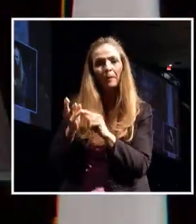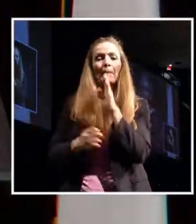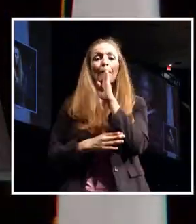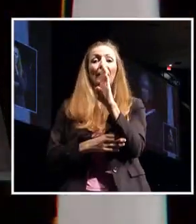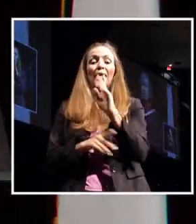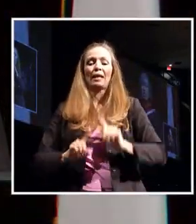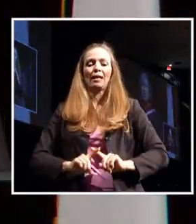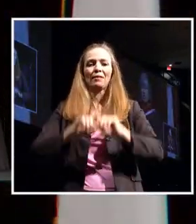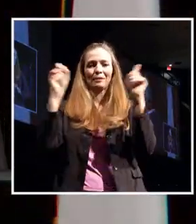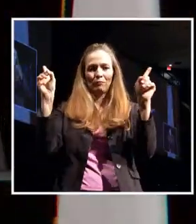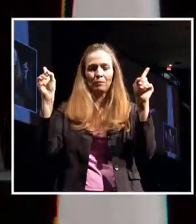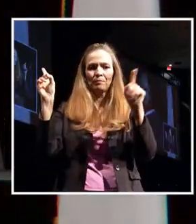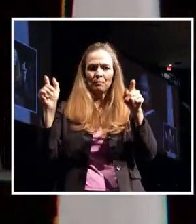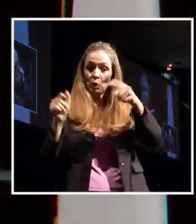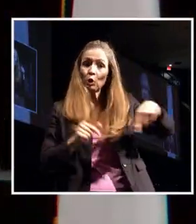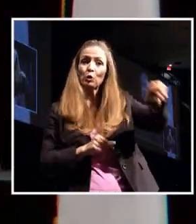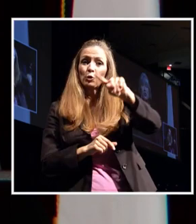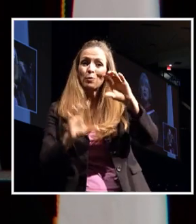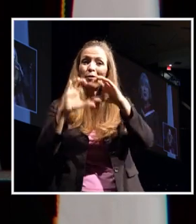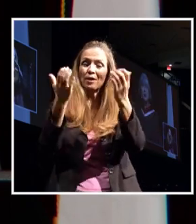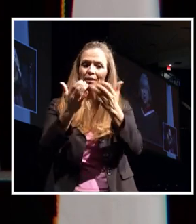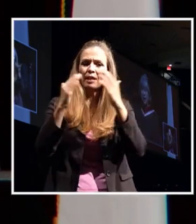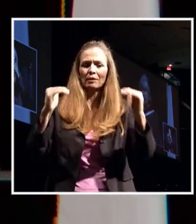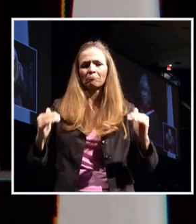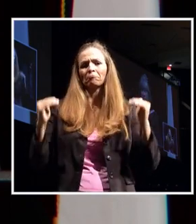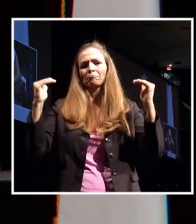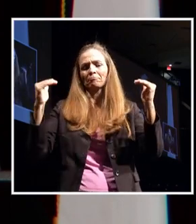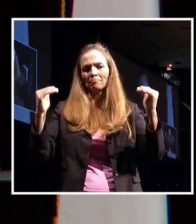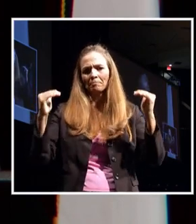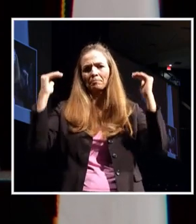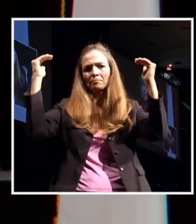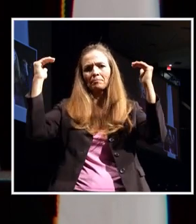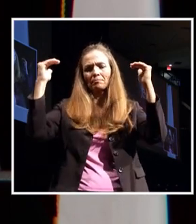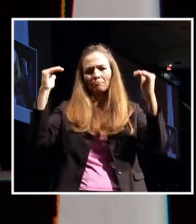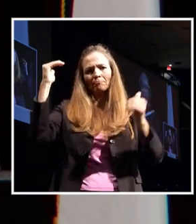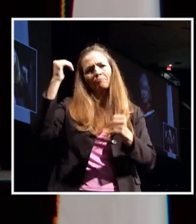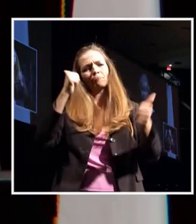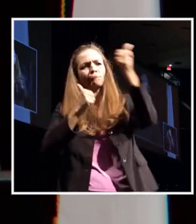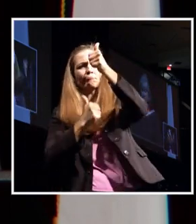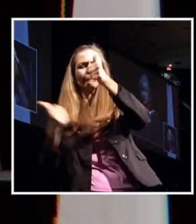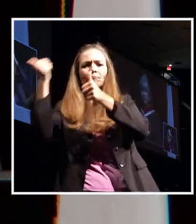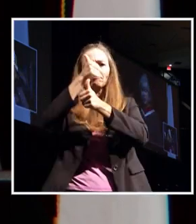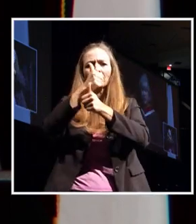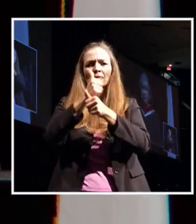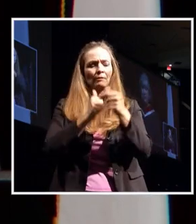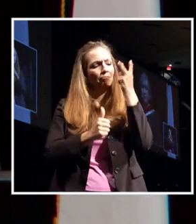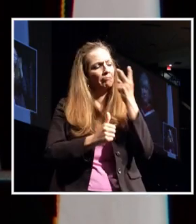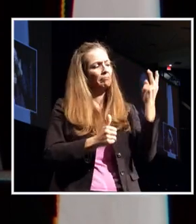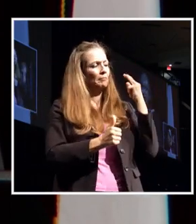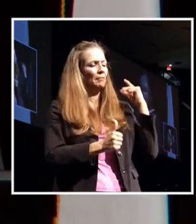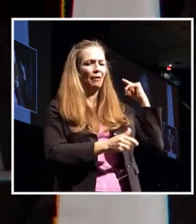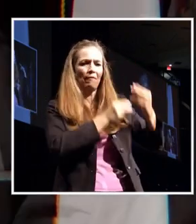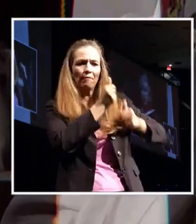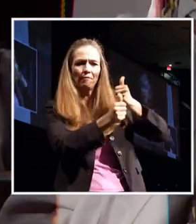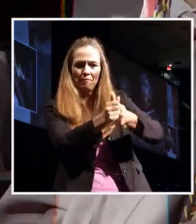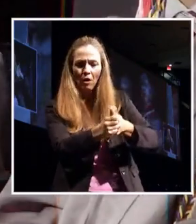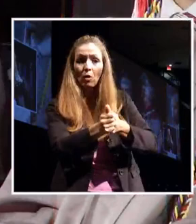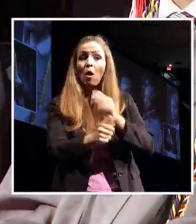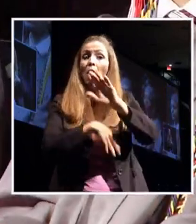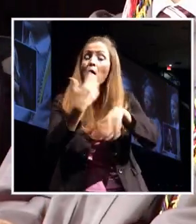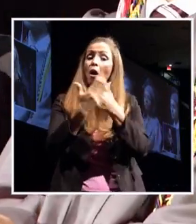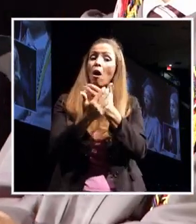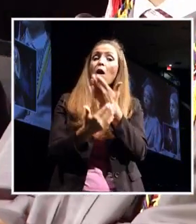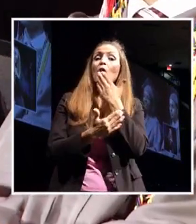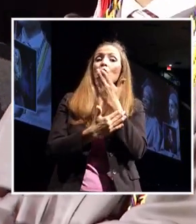difference. You are the class that has raised every bar and left a legacy for others to follow. Like all